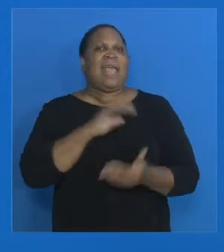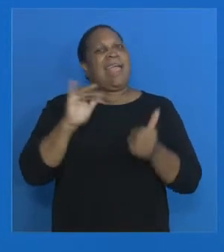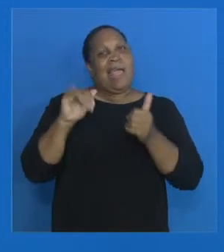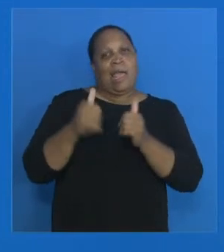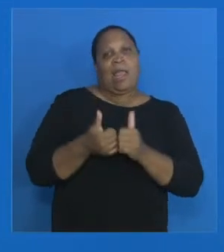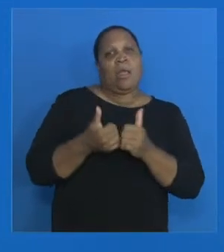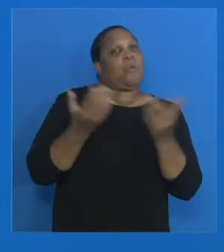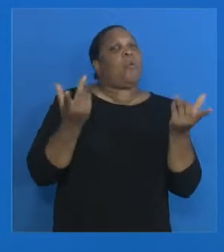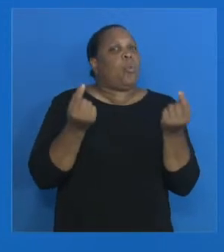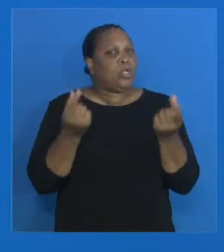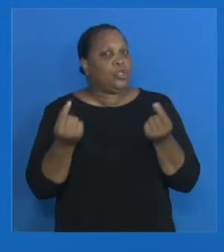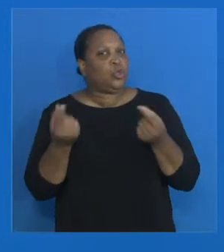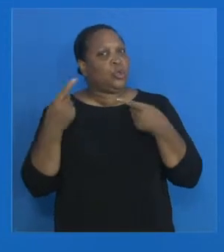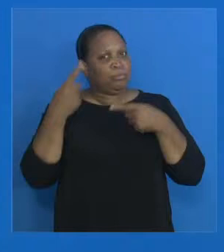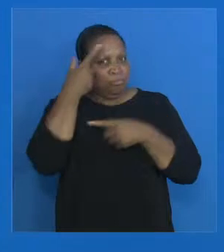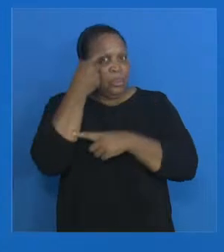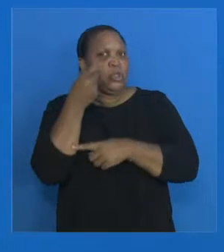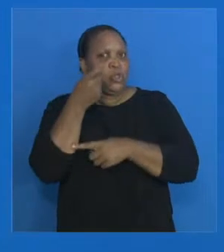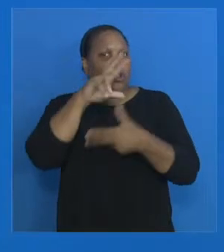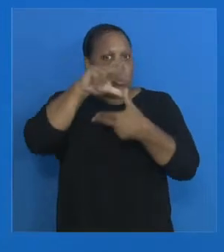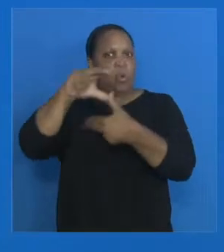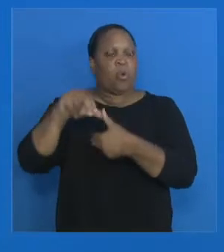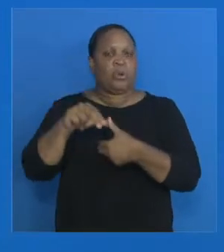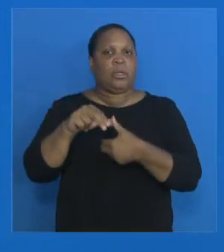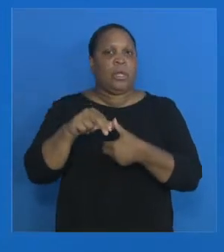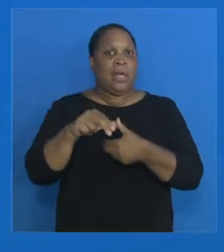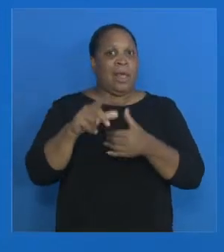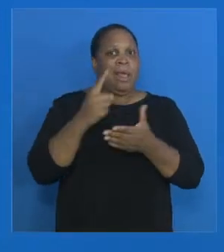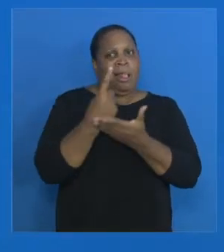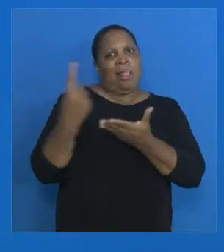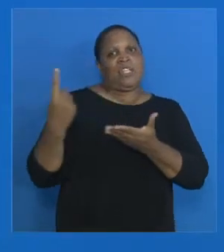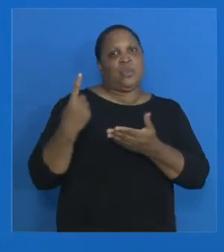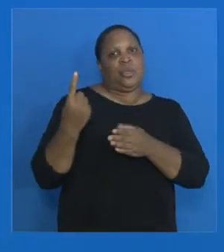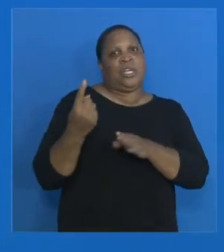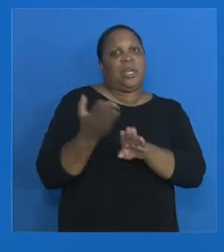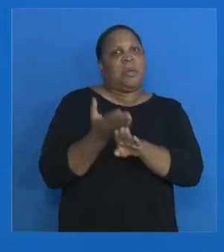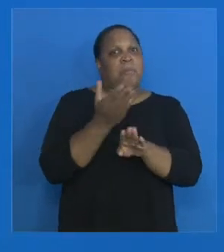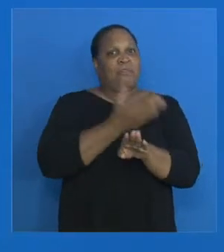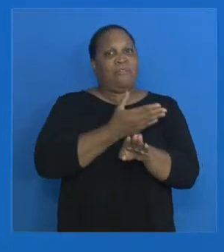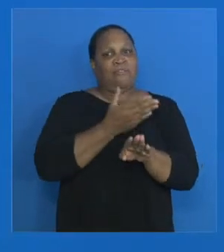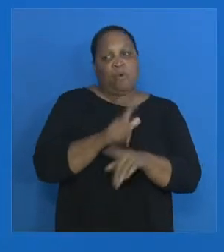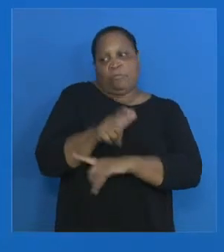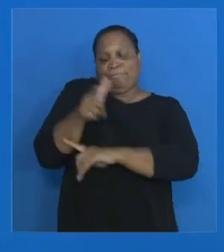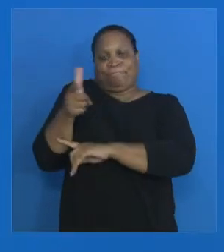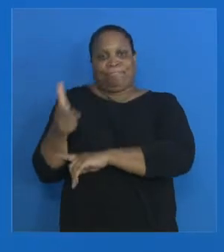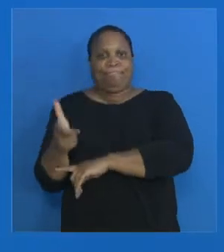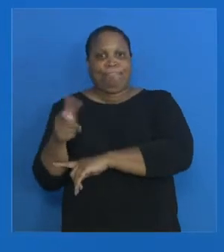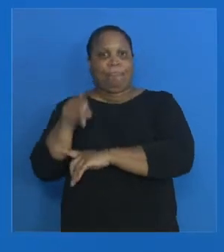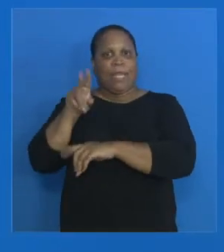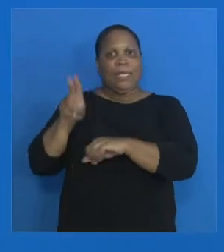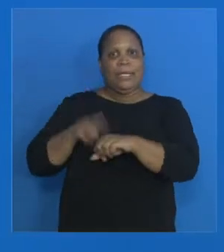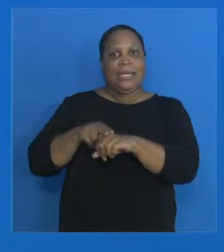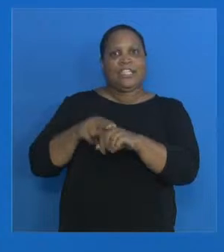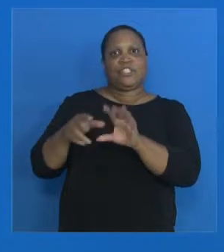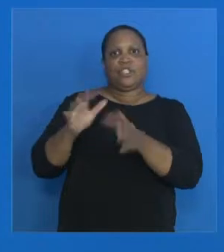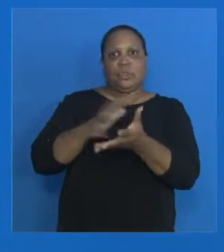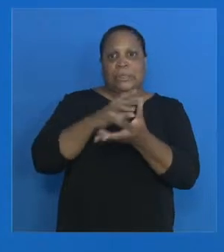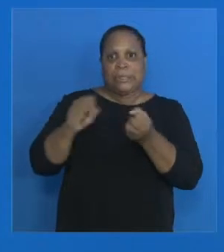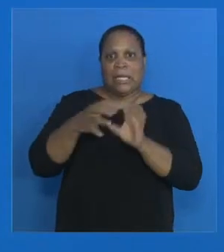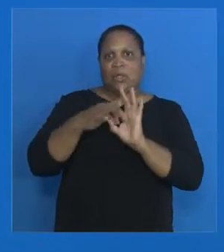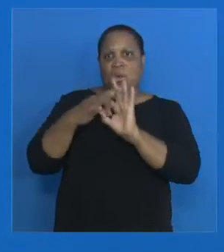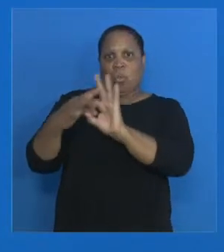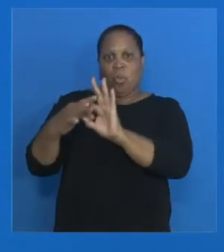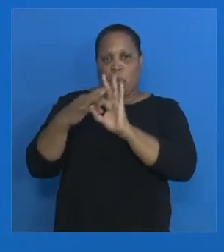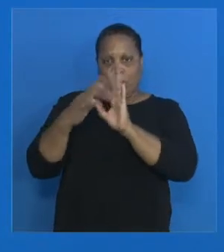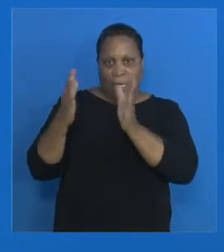storm. Lastly, before I turn it over to the National Disaster Coordinator, who will provide you with a general update on the new